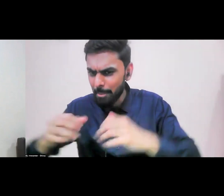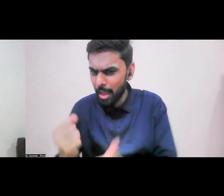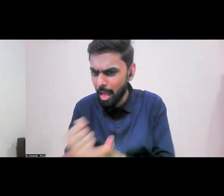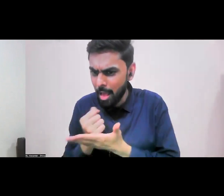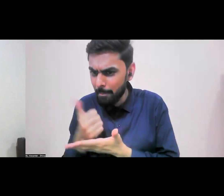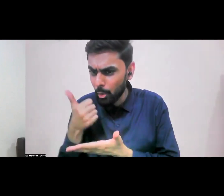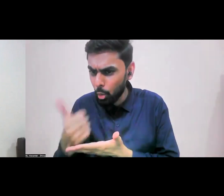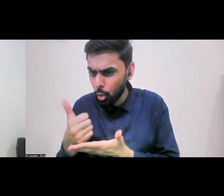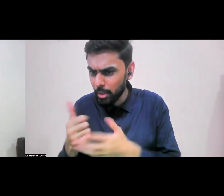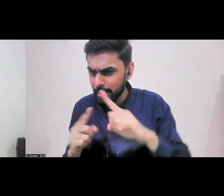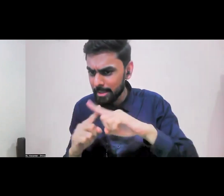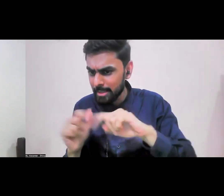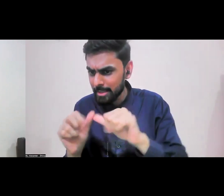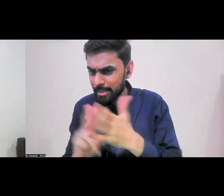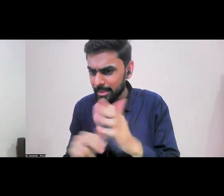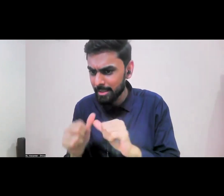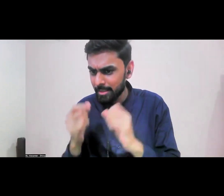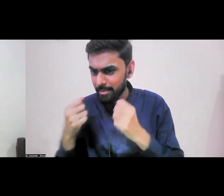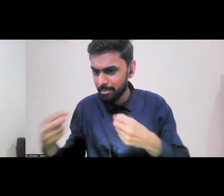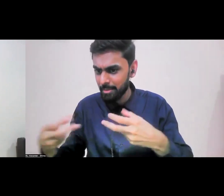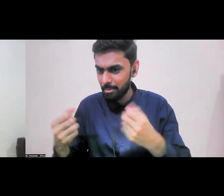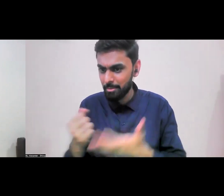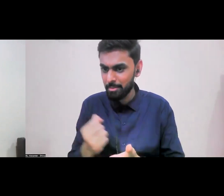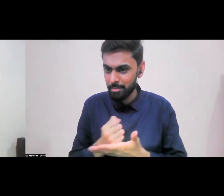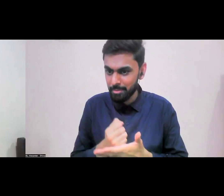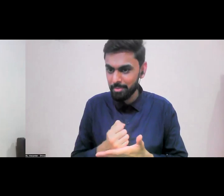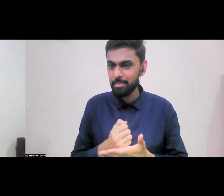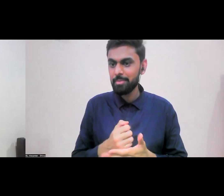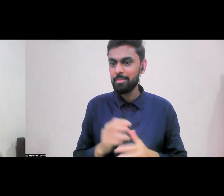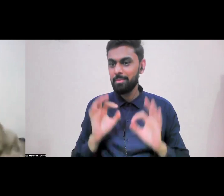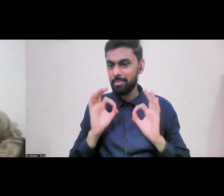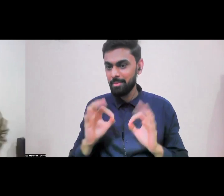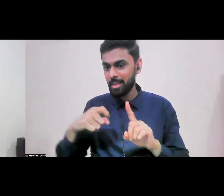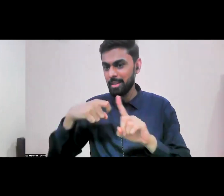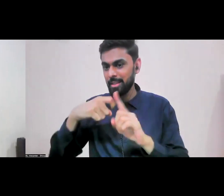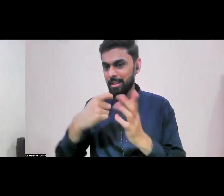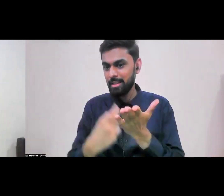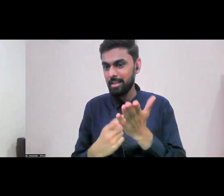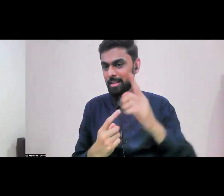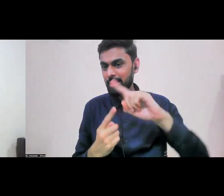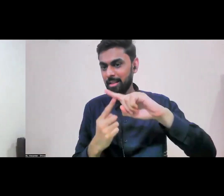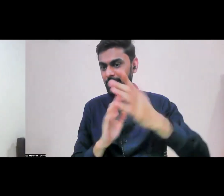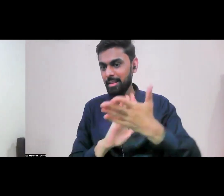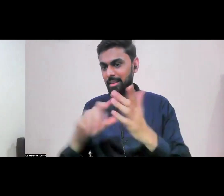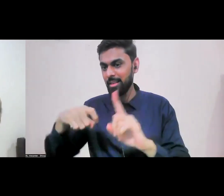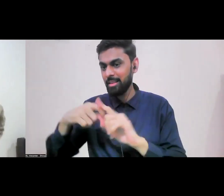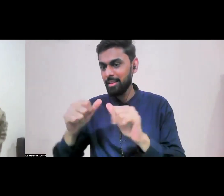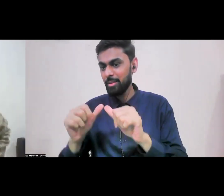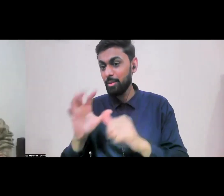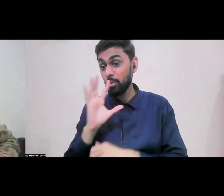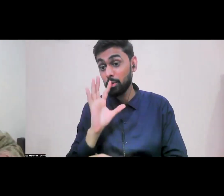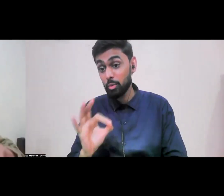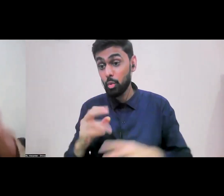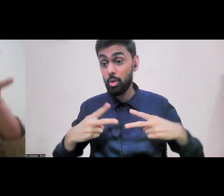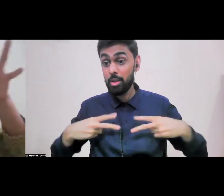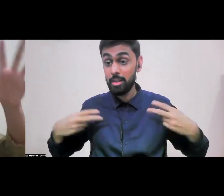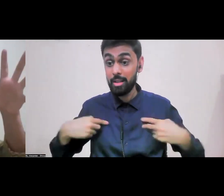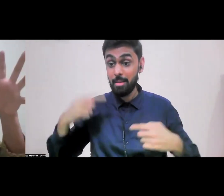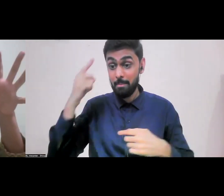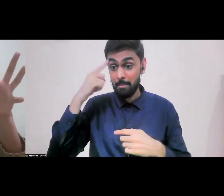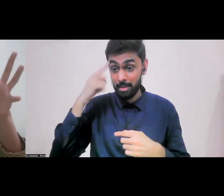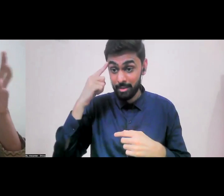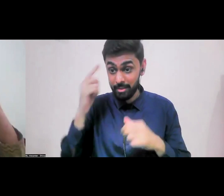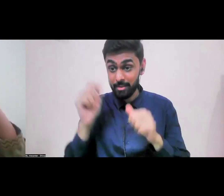Kritika, thank you so much. A lot of time thinking about, would love to carry the learnings. Yes. Remember that legal is very important from a mental model.